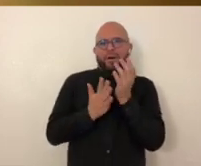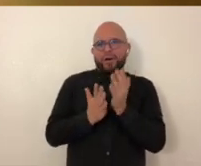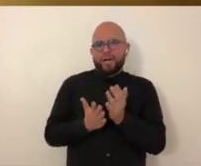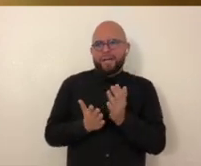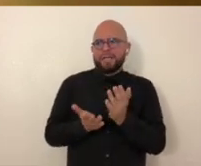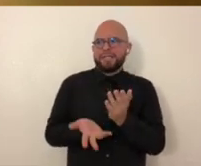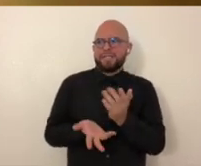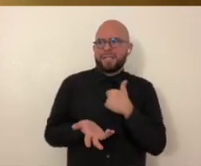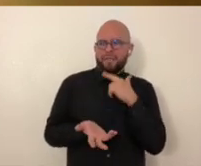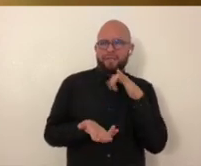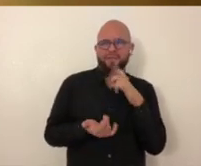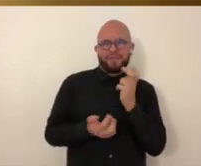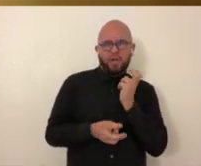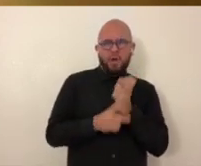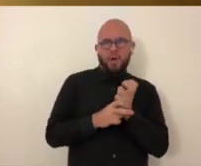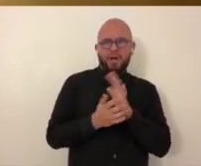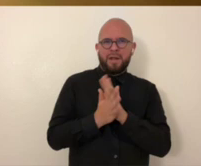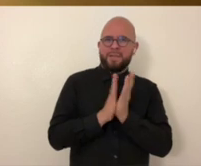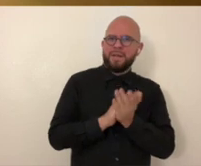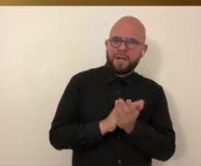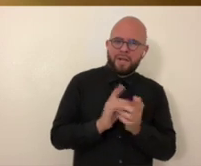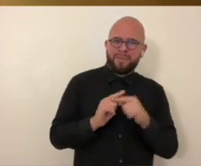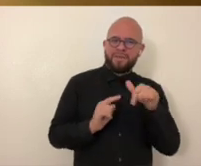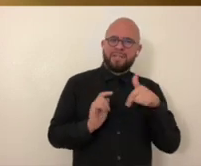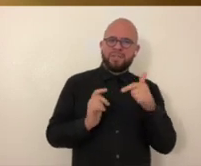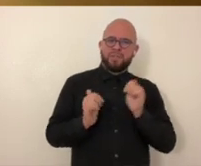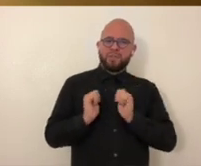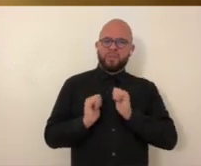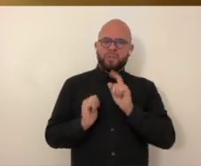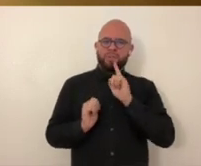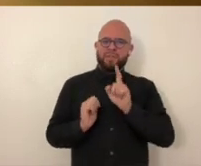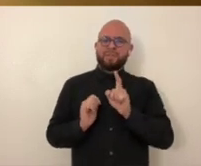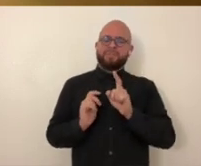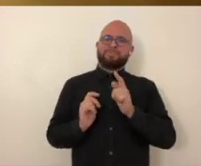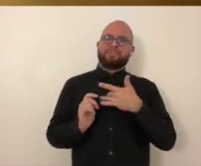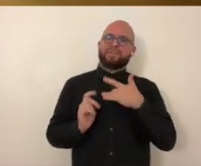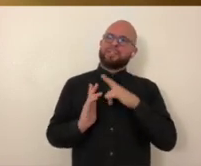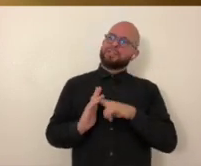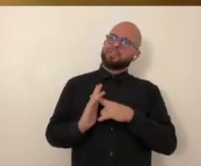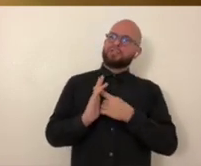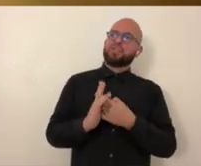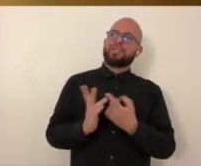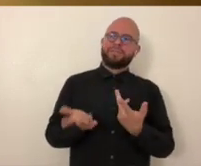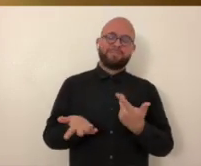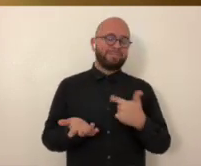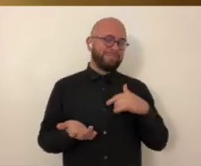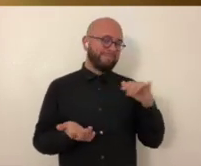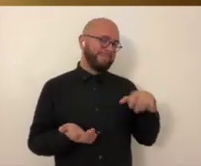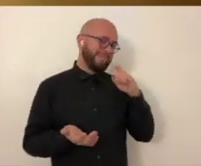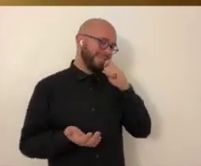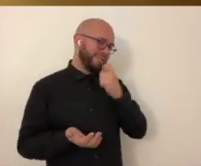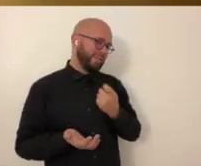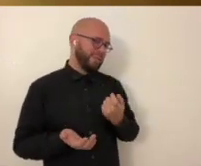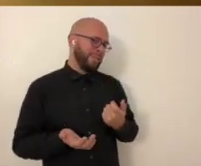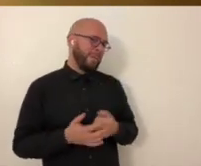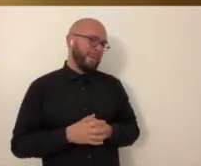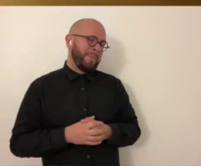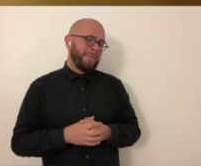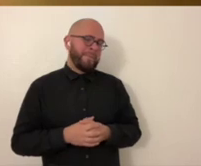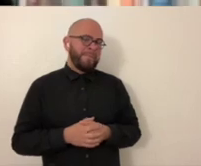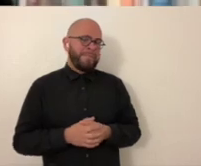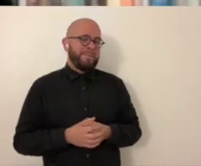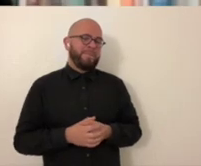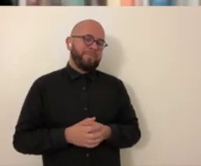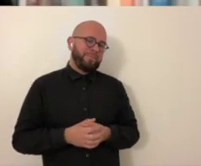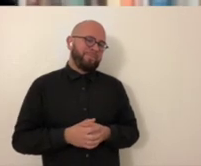about being an artist. I thought that was kind of a hard thing to be, but this show kind of got me started on it.